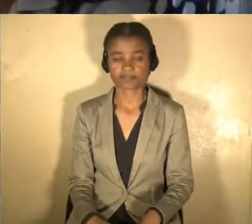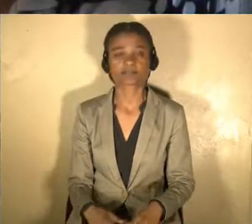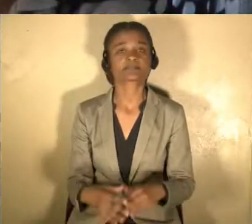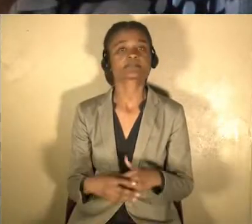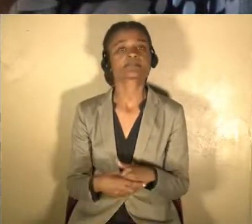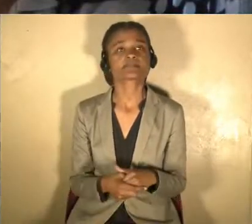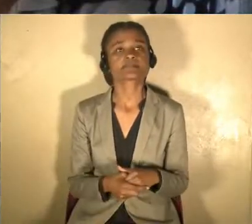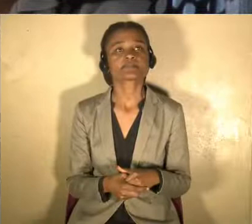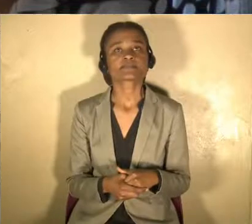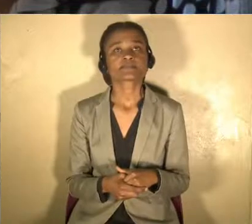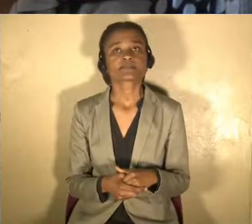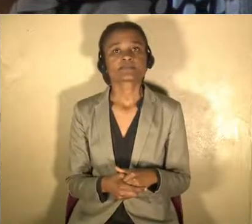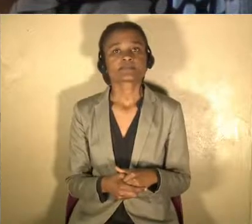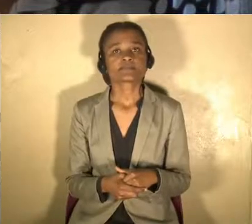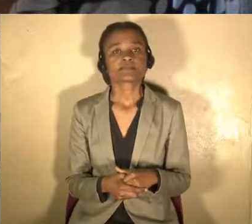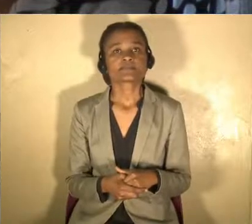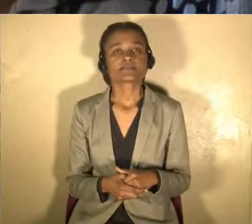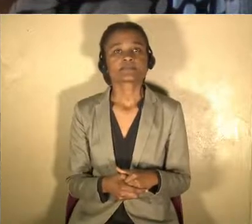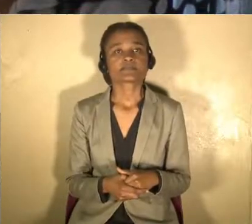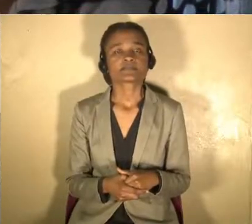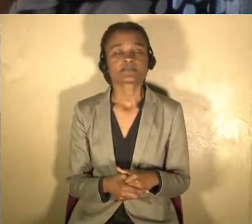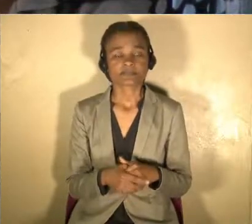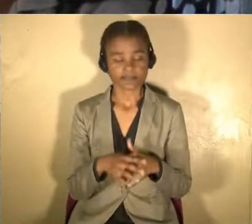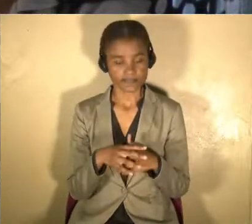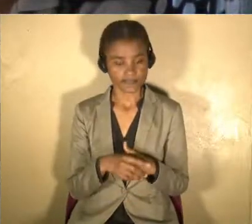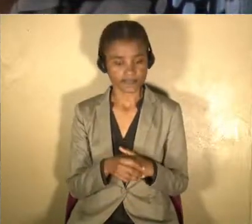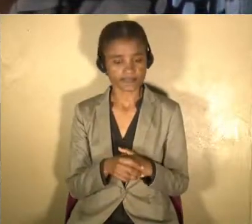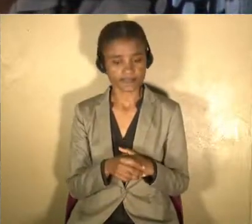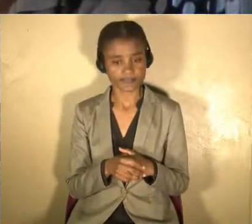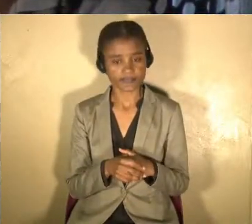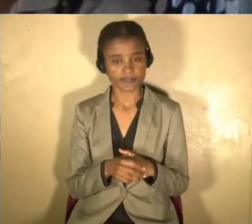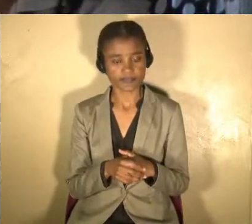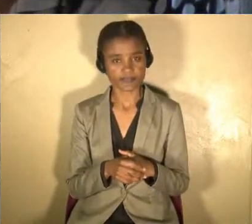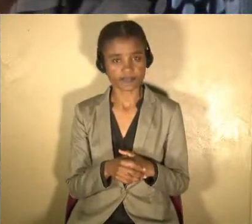The government ibele various